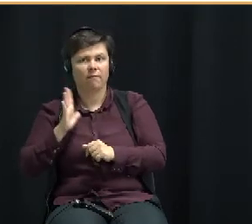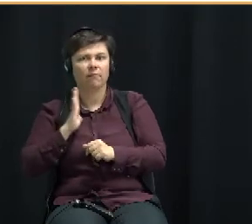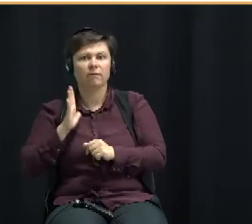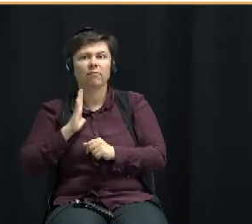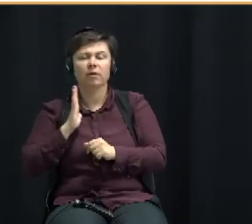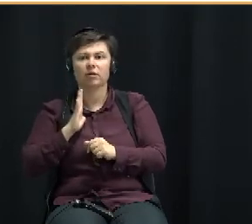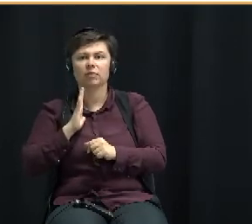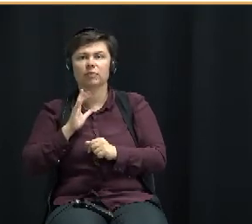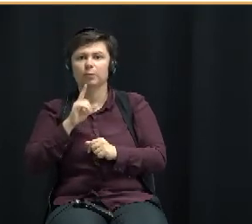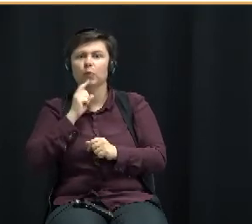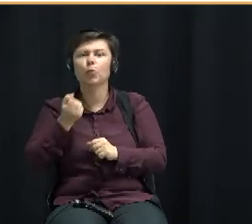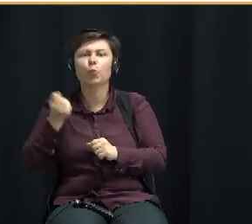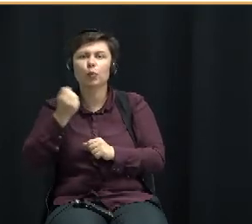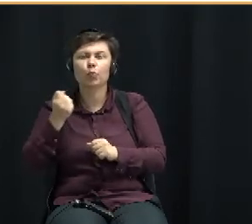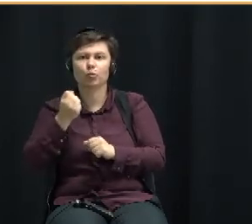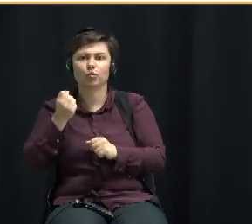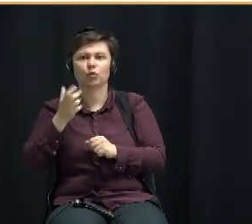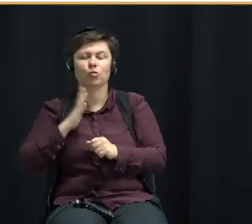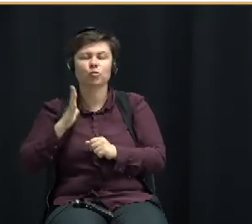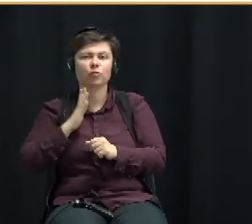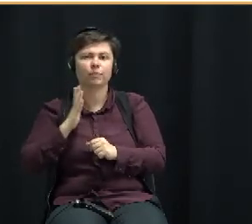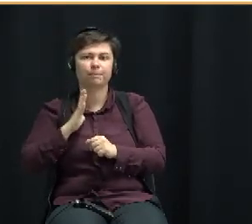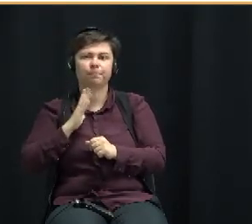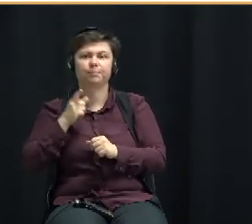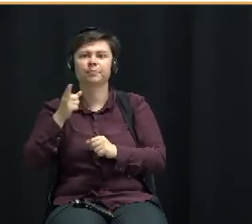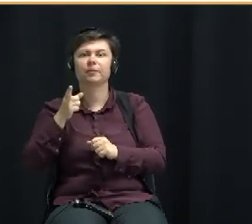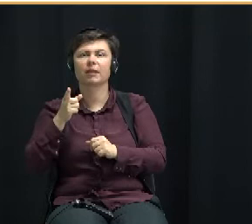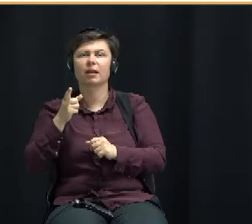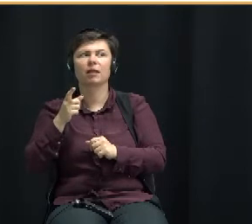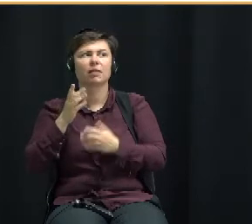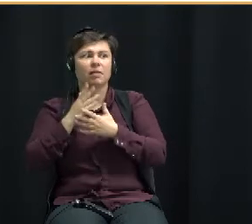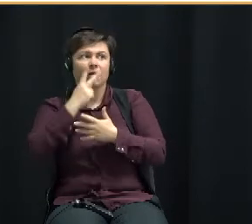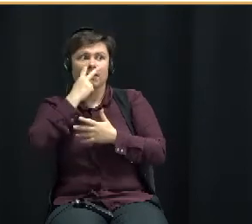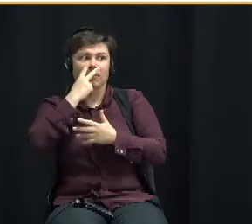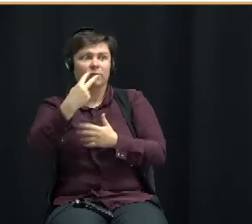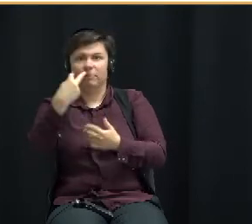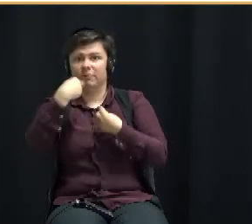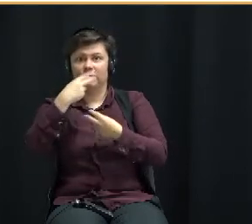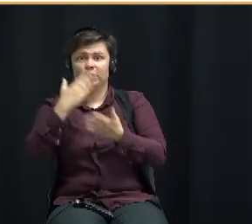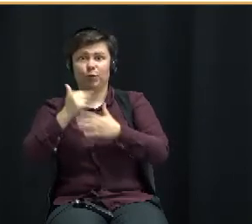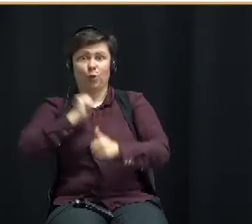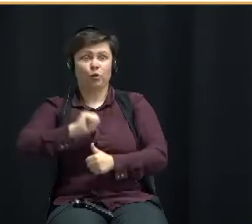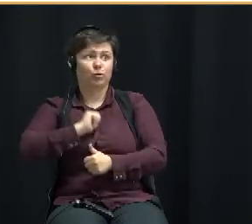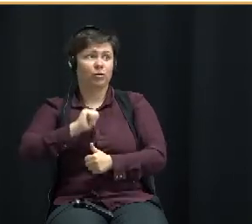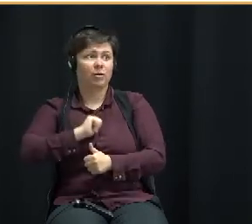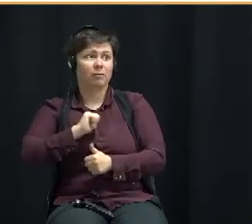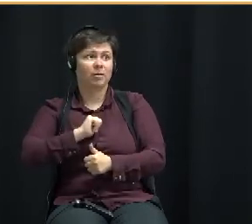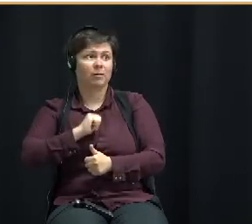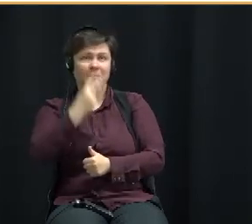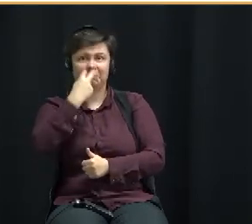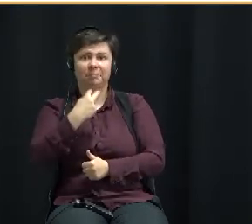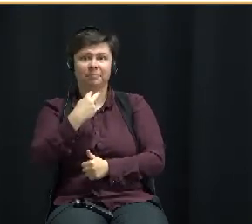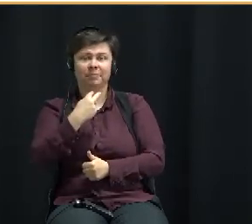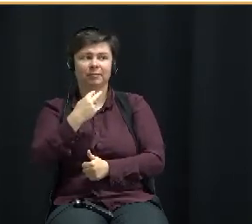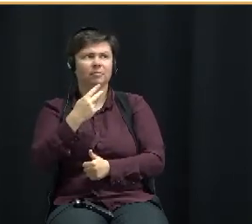now I see myself twice here. Can you get back to the slide? Because now I can see the slide. No, I can't see the slide. Anyway,